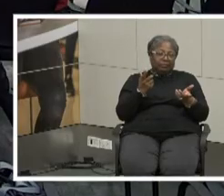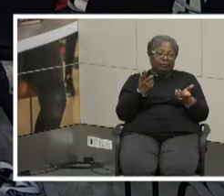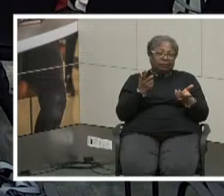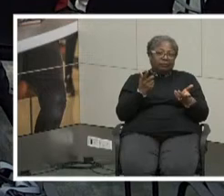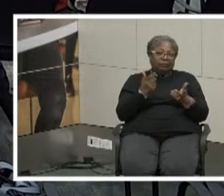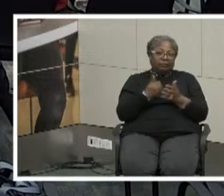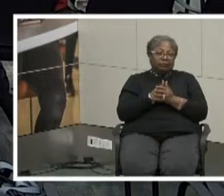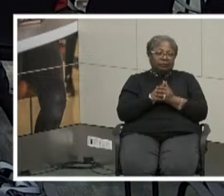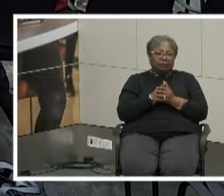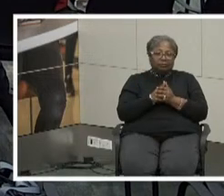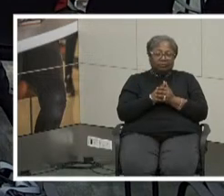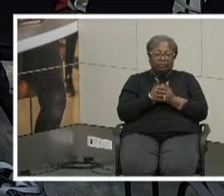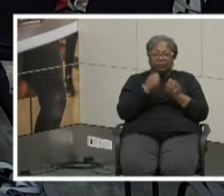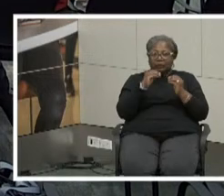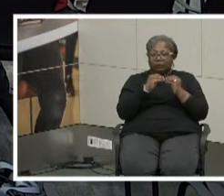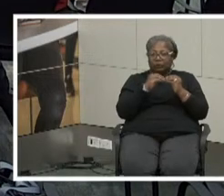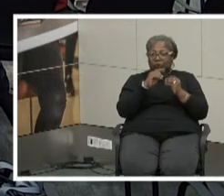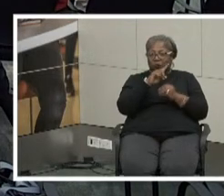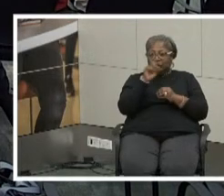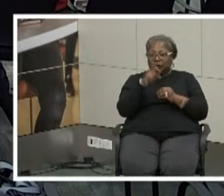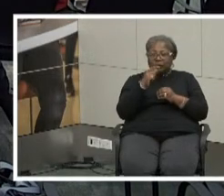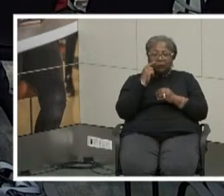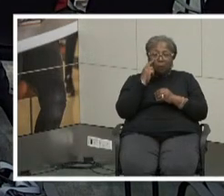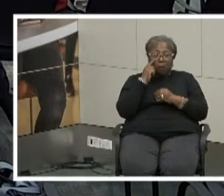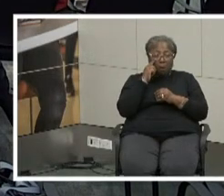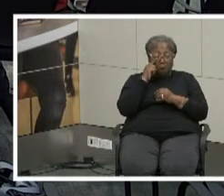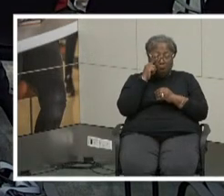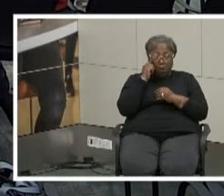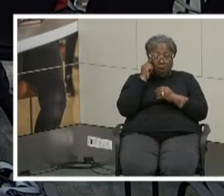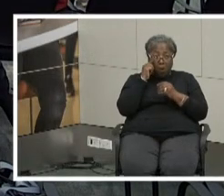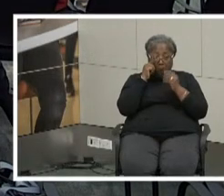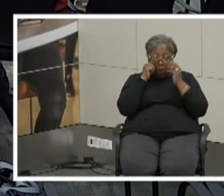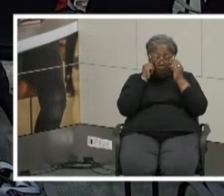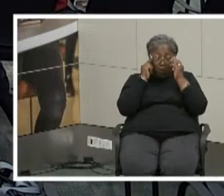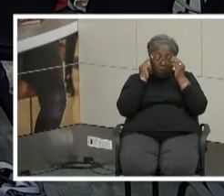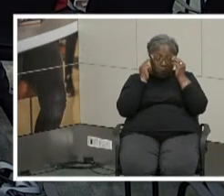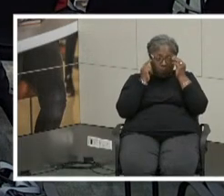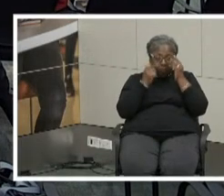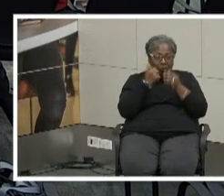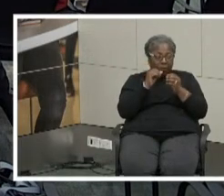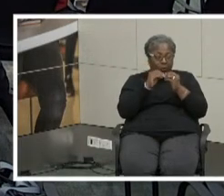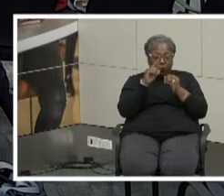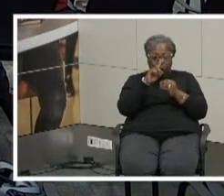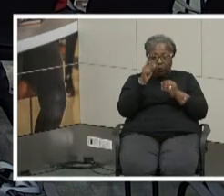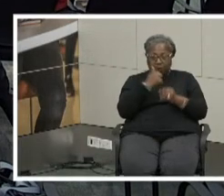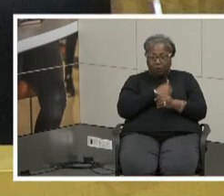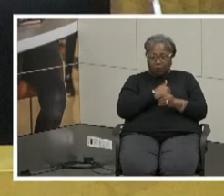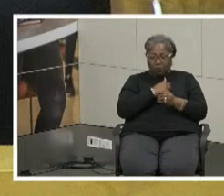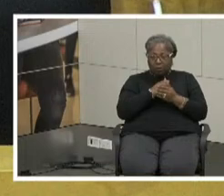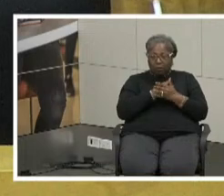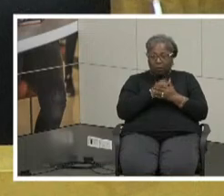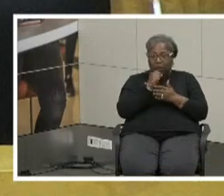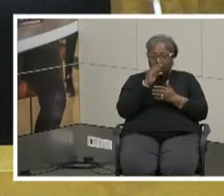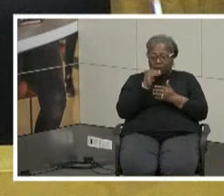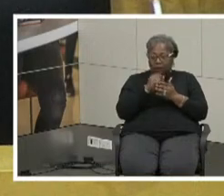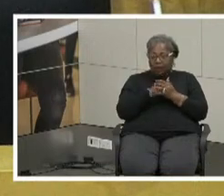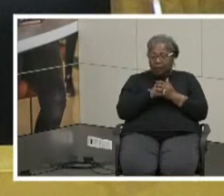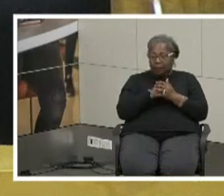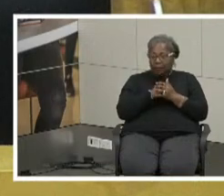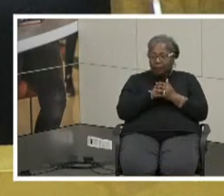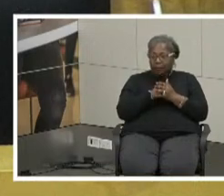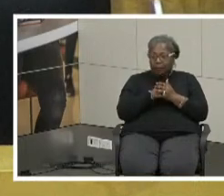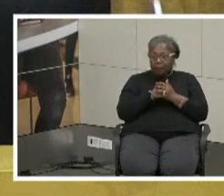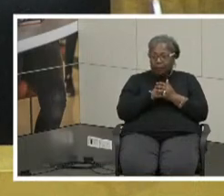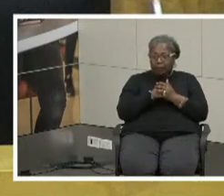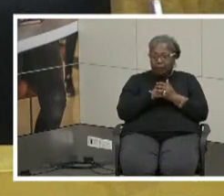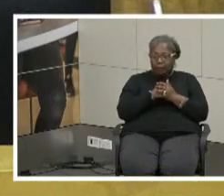close are there any other questions sorry Adam anybody else okay um should I click on